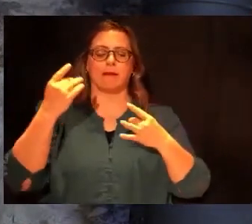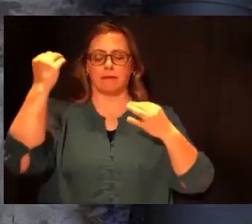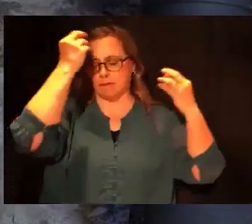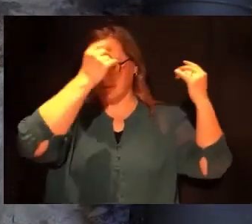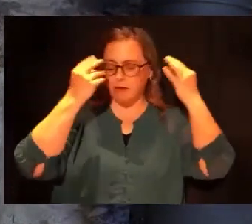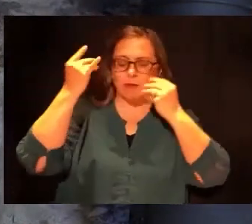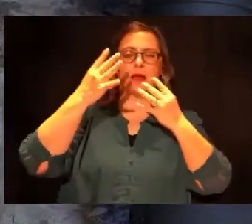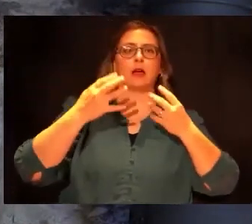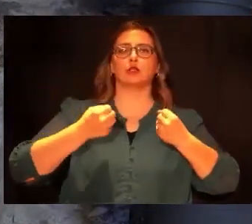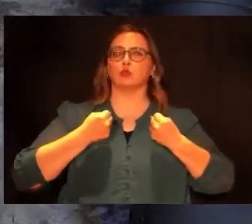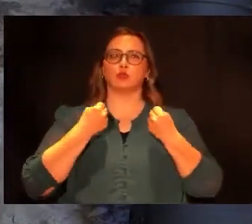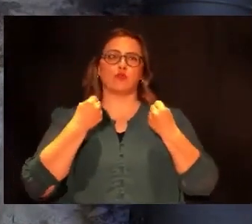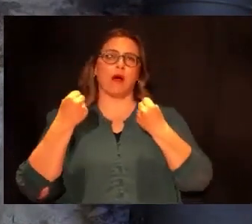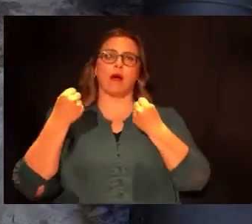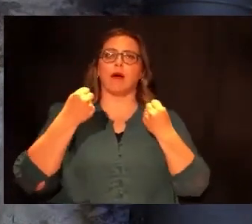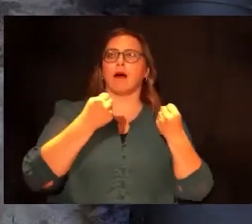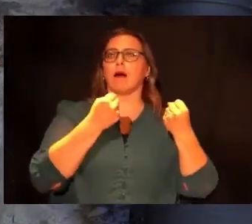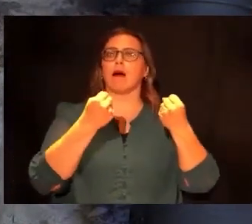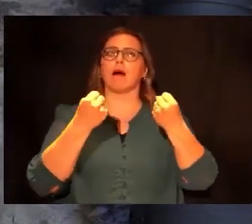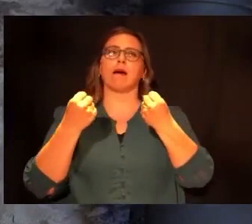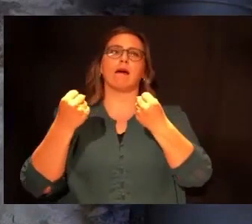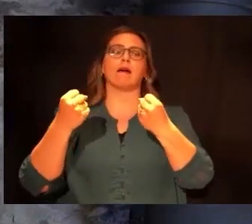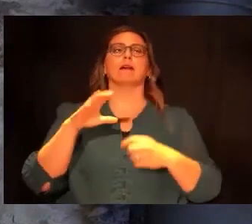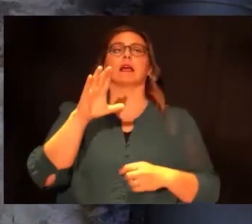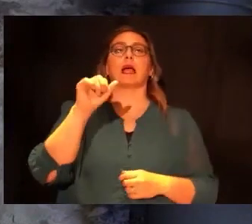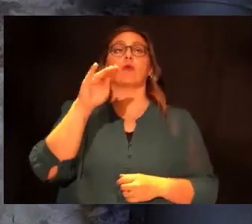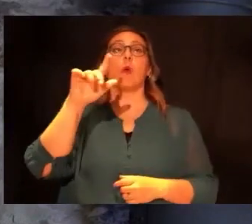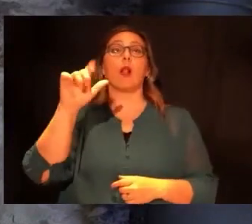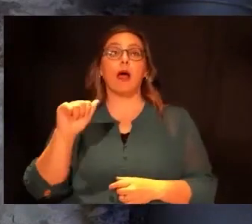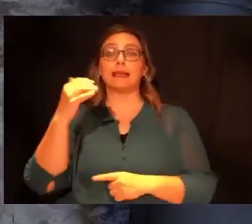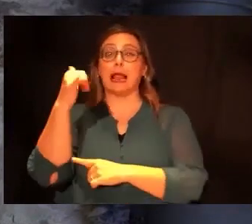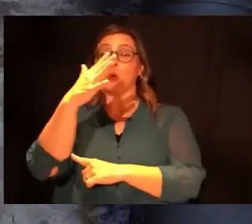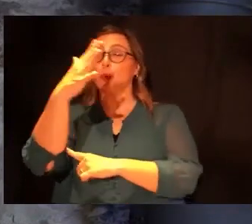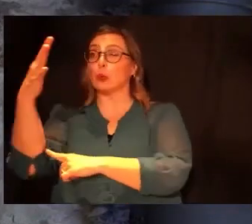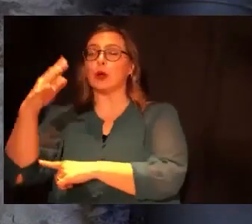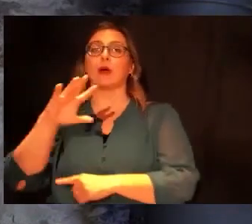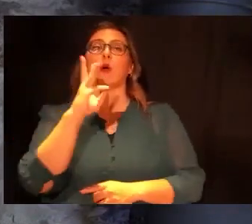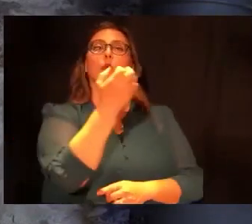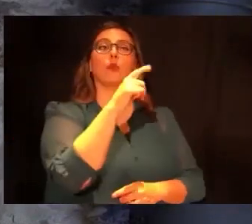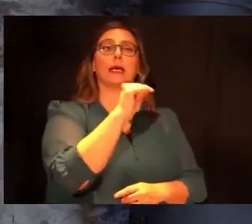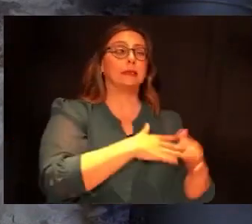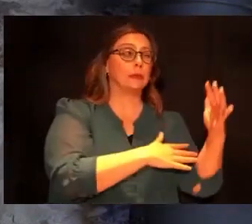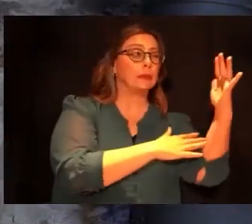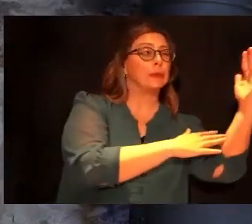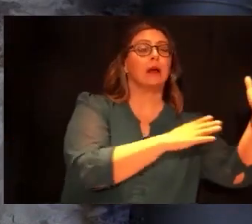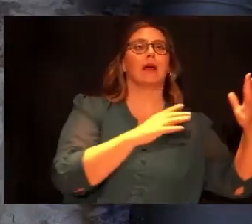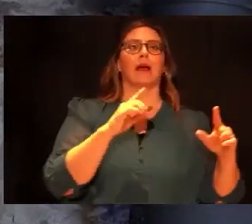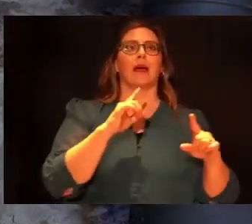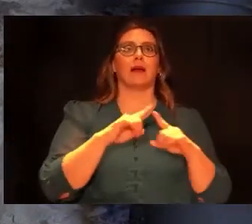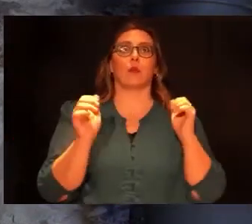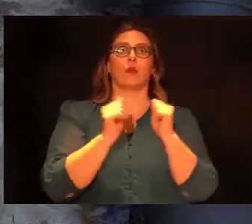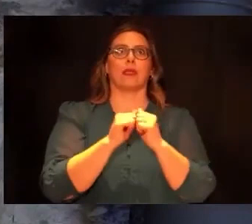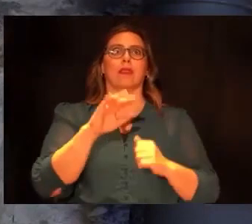driving along with canola fields or wheat fields and that Manitoban sky.